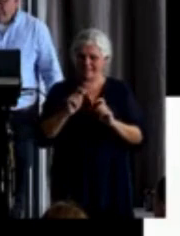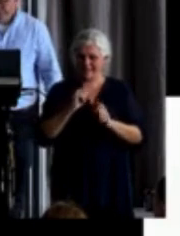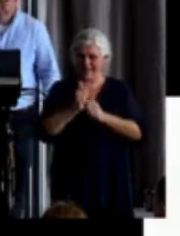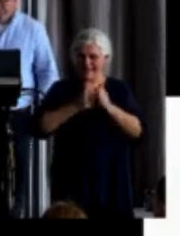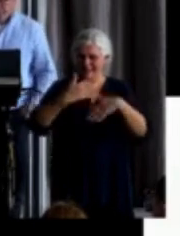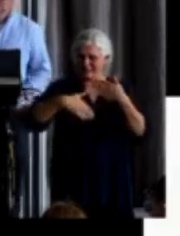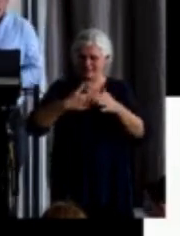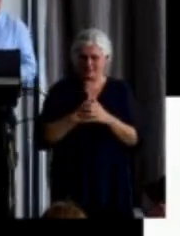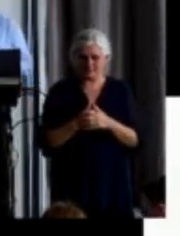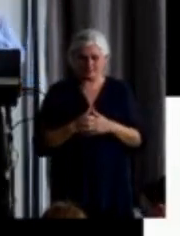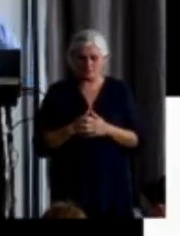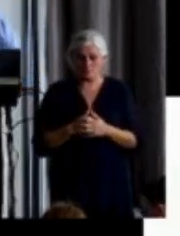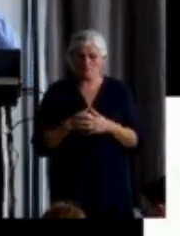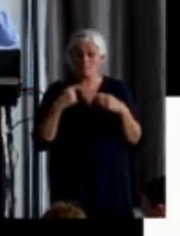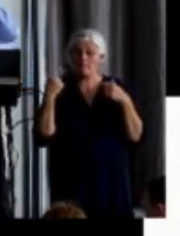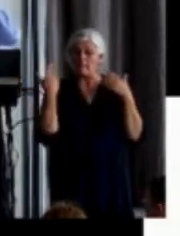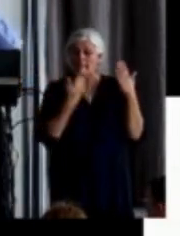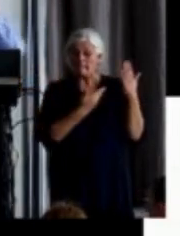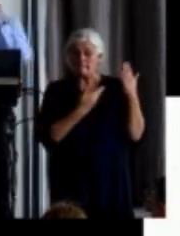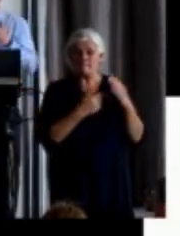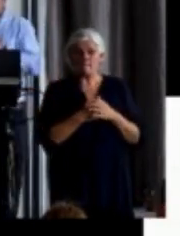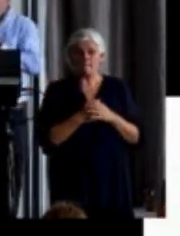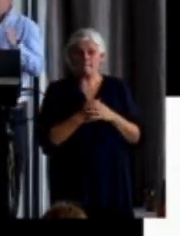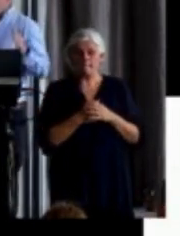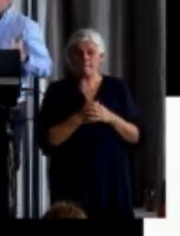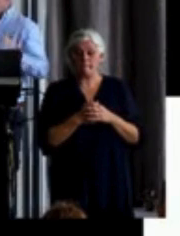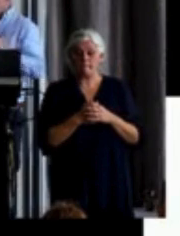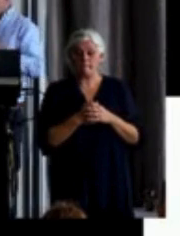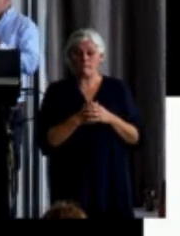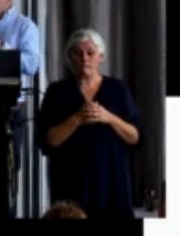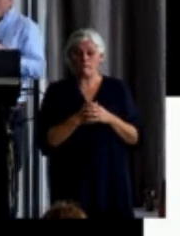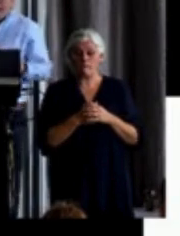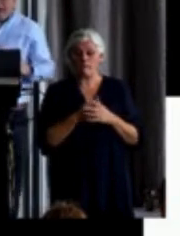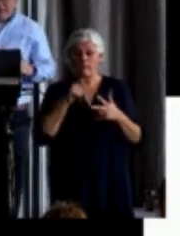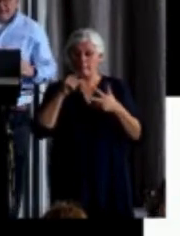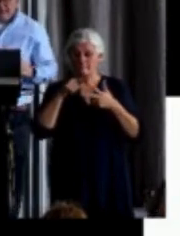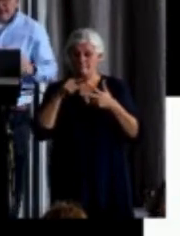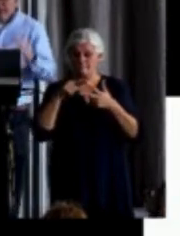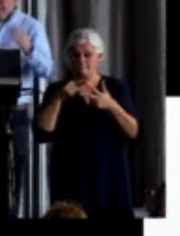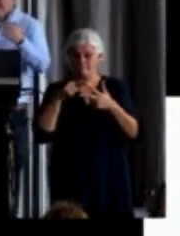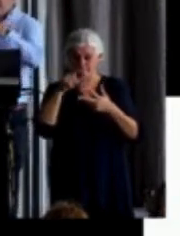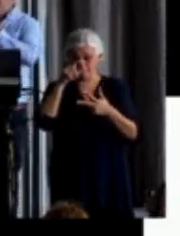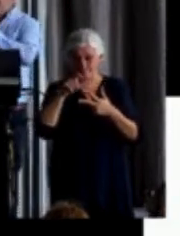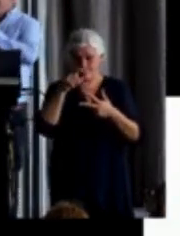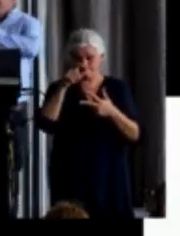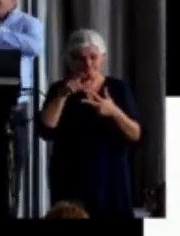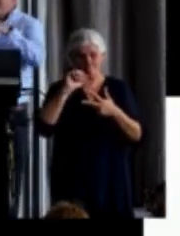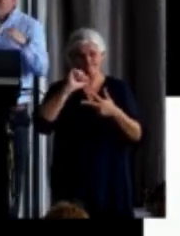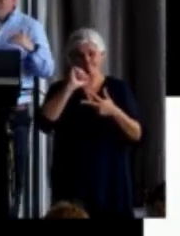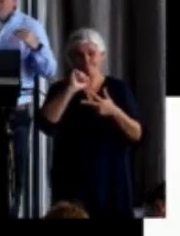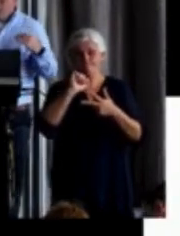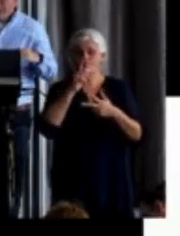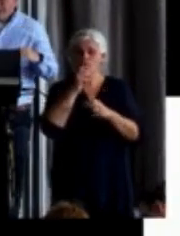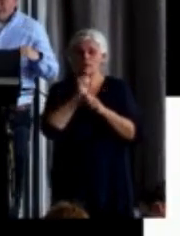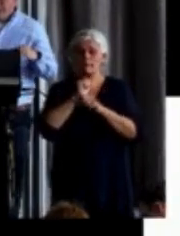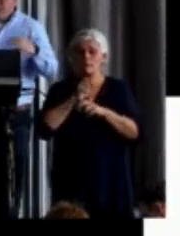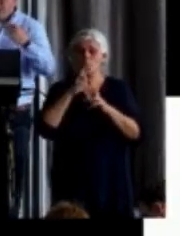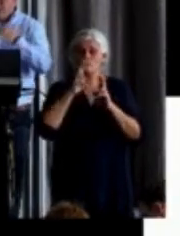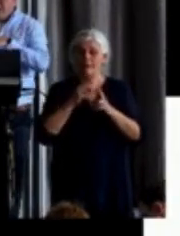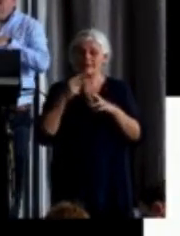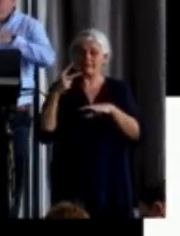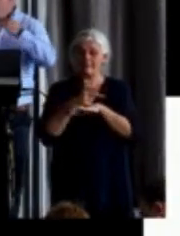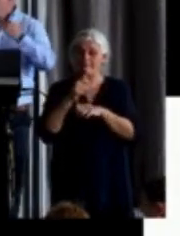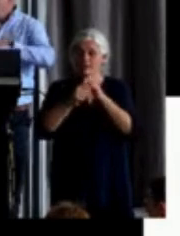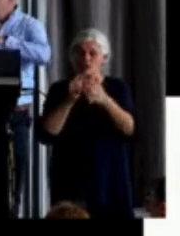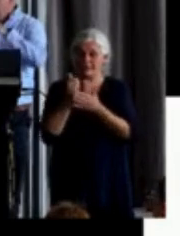active. So then, just turning to another case study, this person then talks about the right intervention